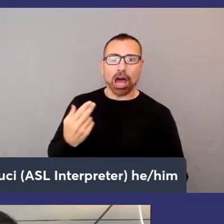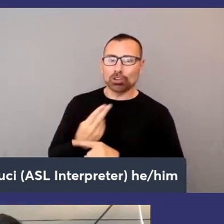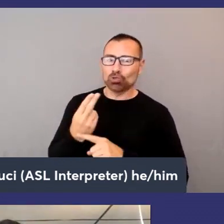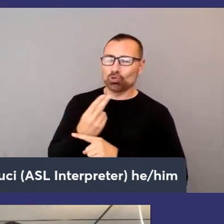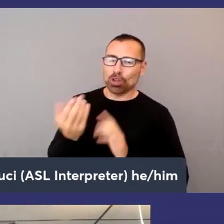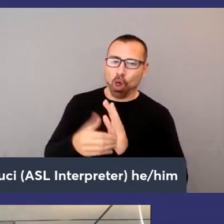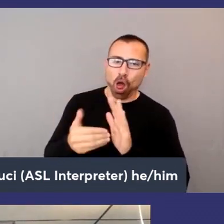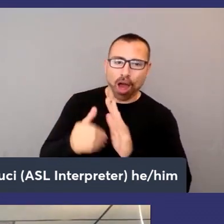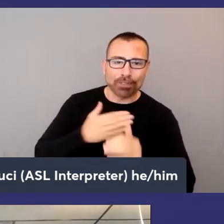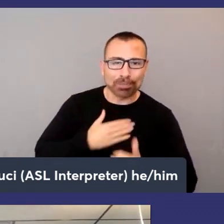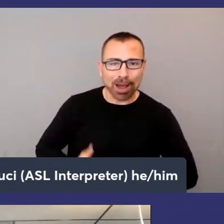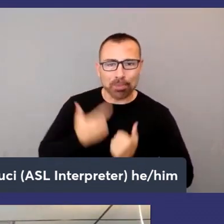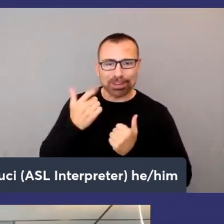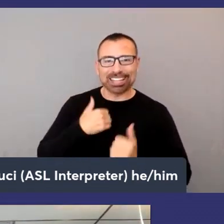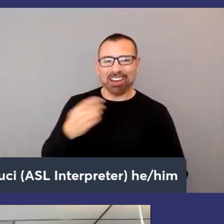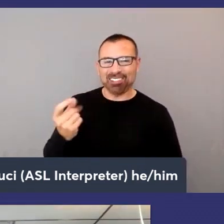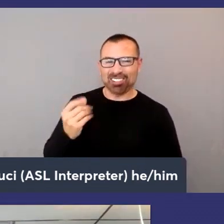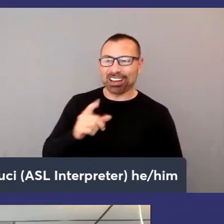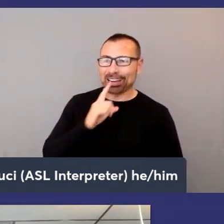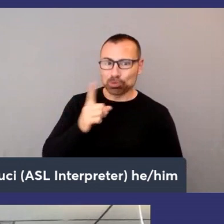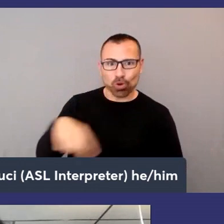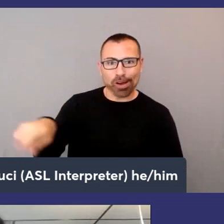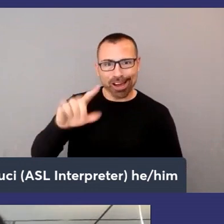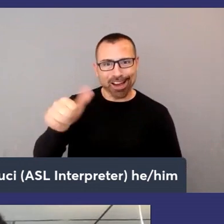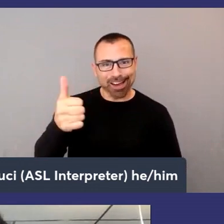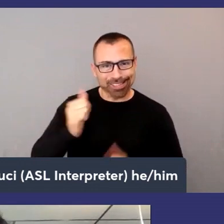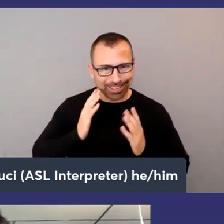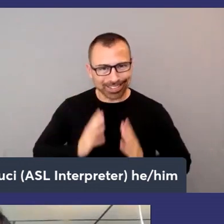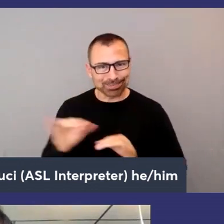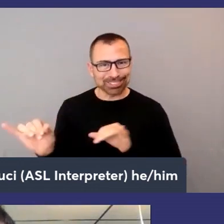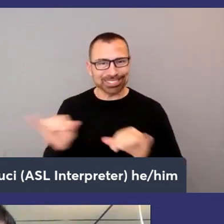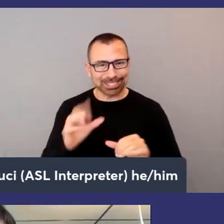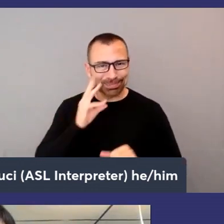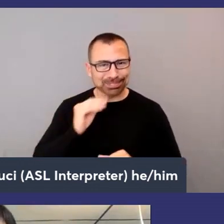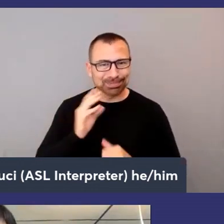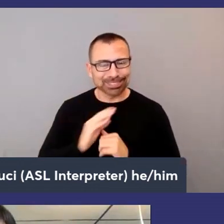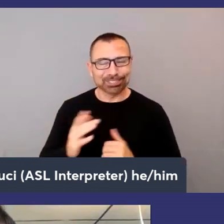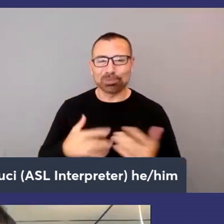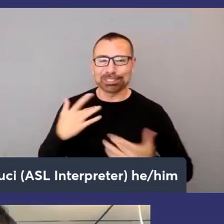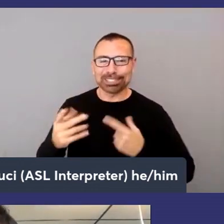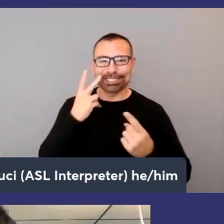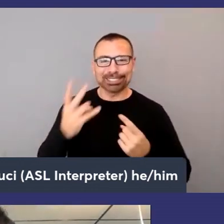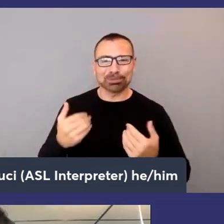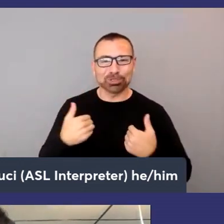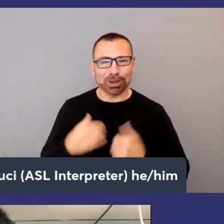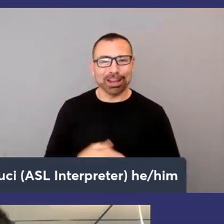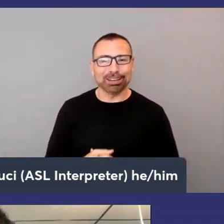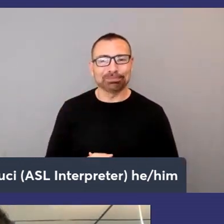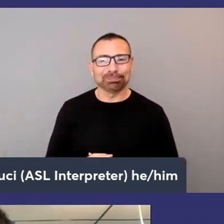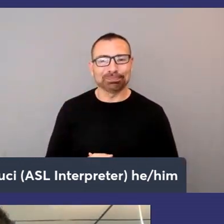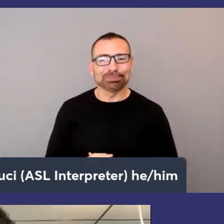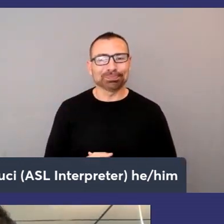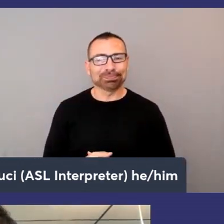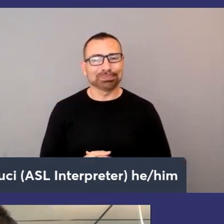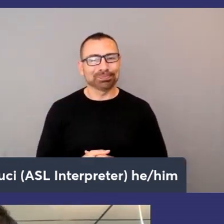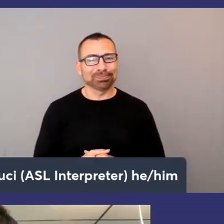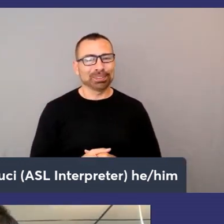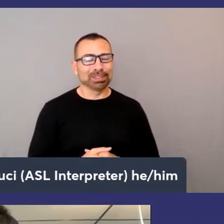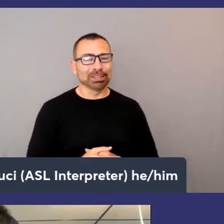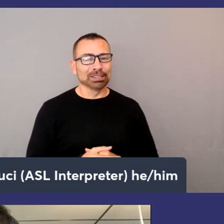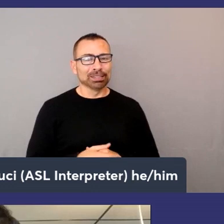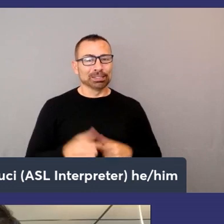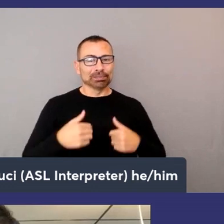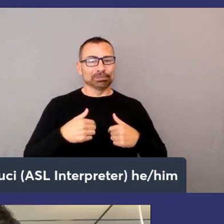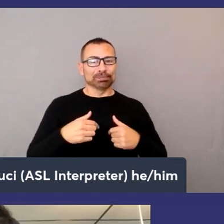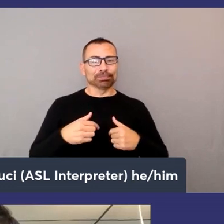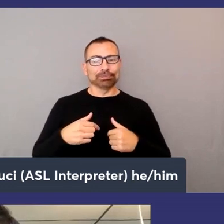for customers. CloudFormation. So excited to see what y'all got for us. Thank you, Trevor. I think before we get into